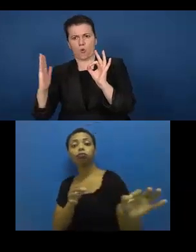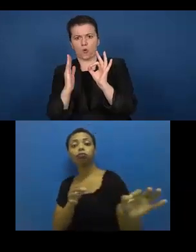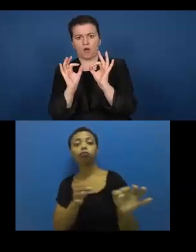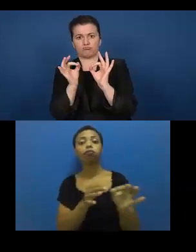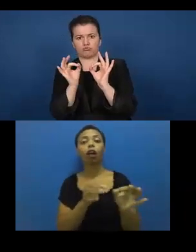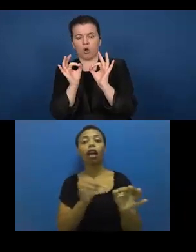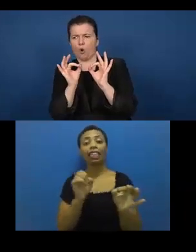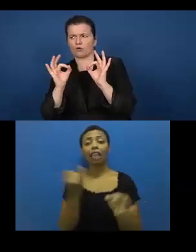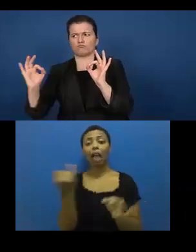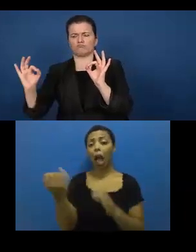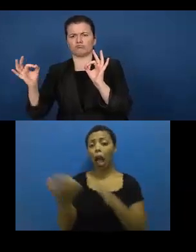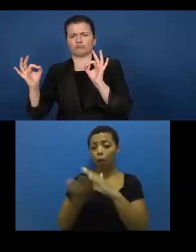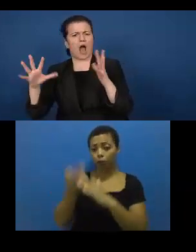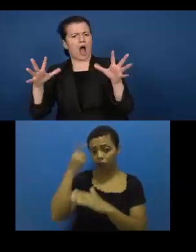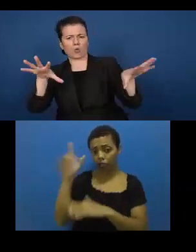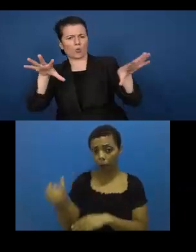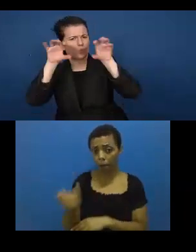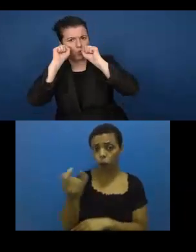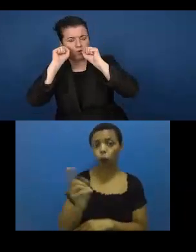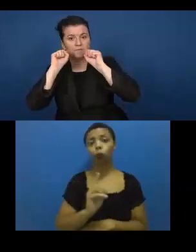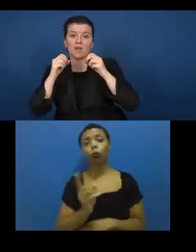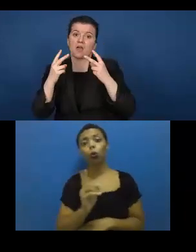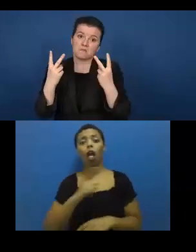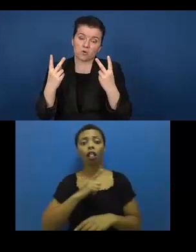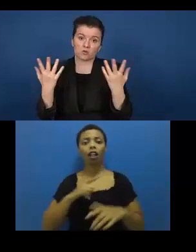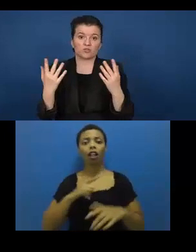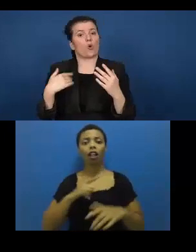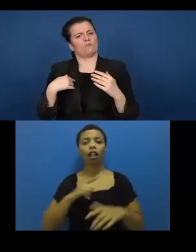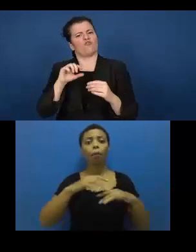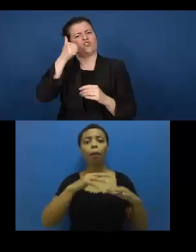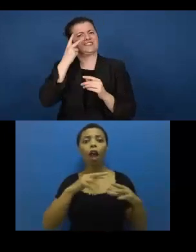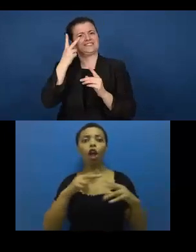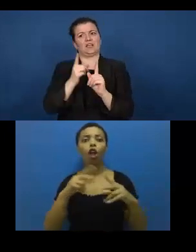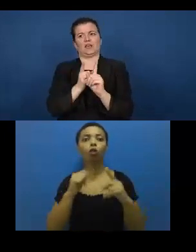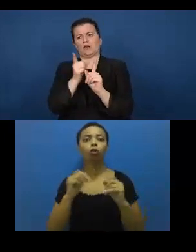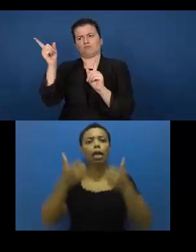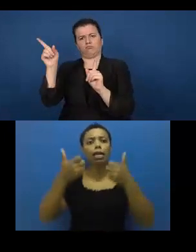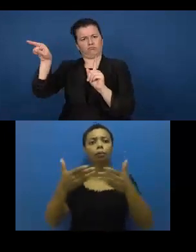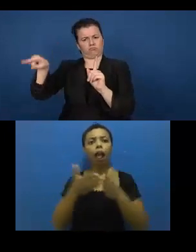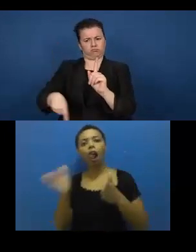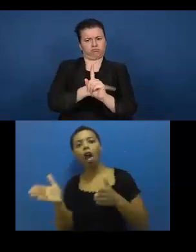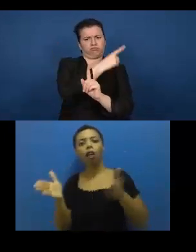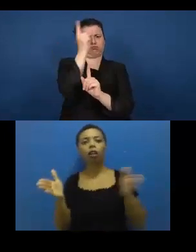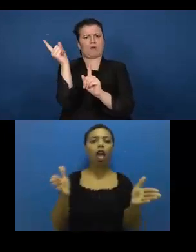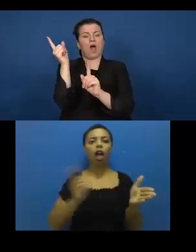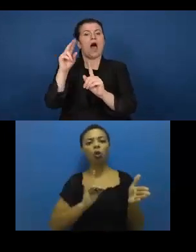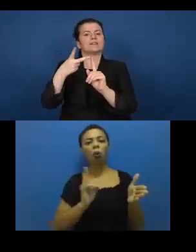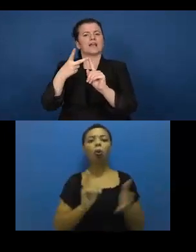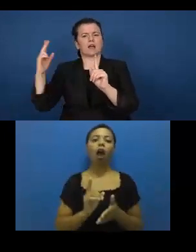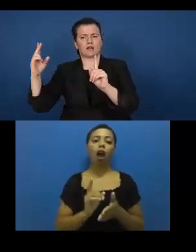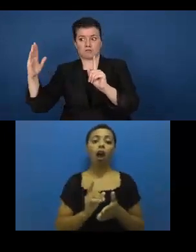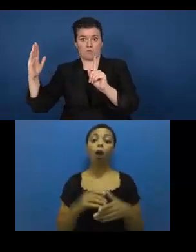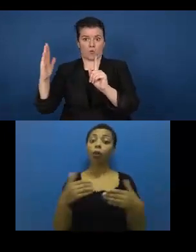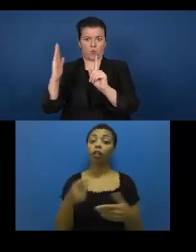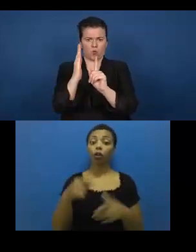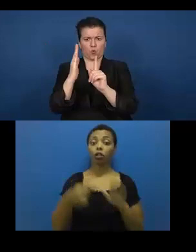present the vibrations and also in what orientation? So I'm showing you in the left side, I'm showing a picture or drawing of a